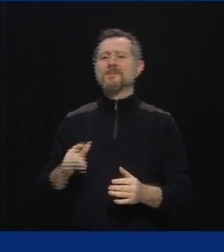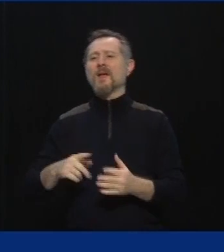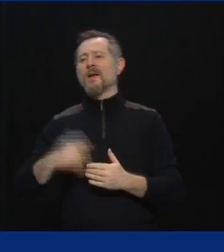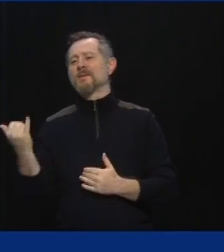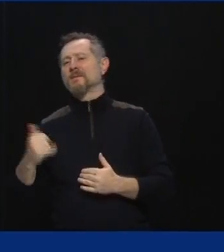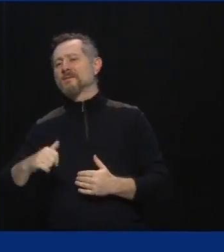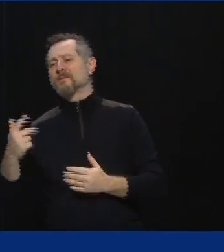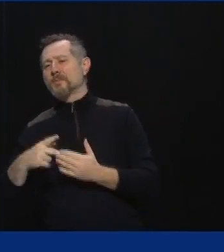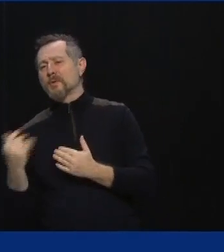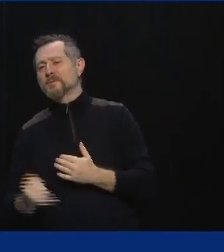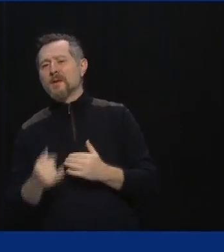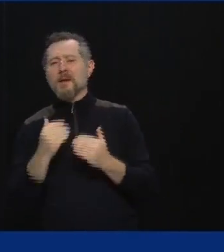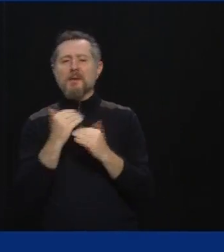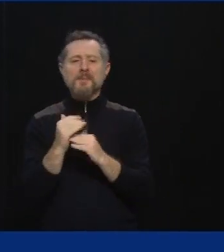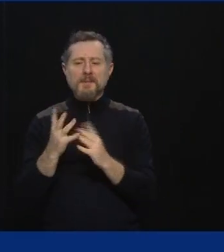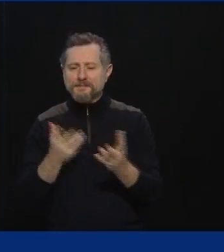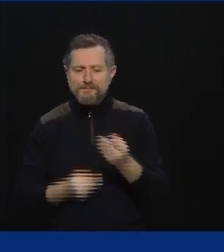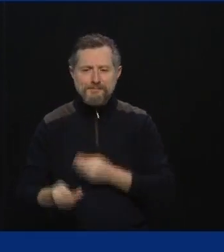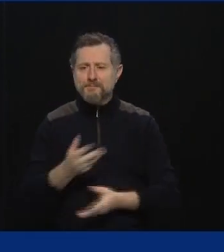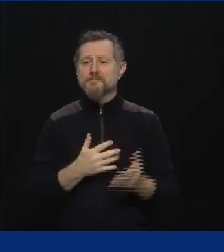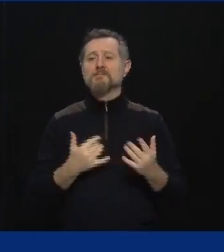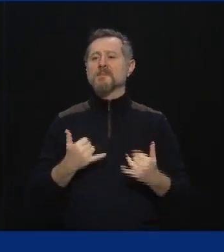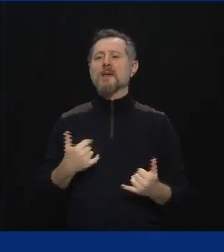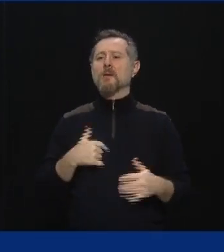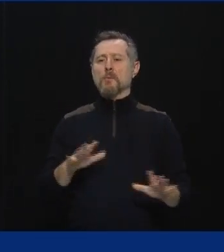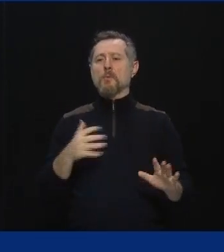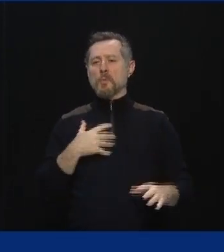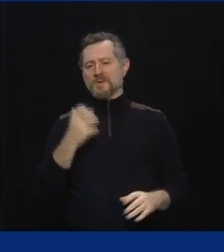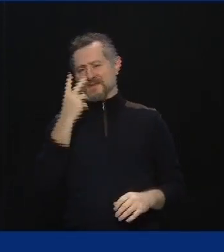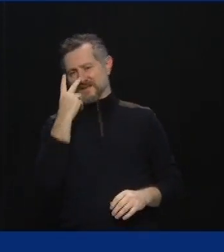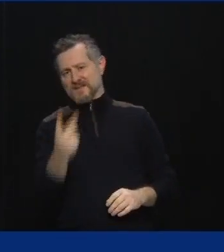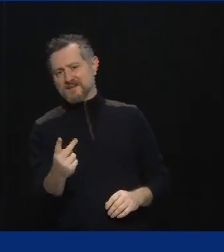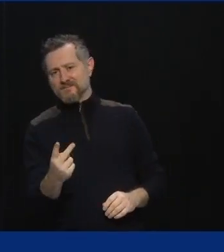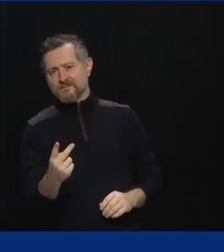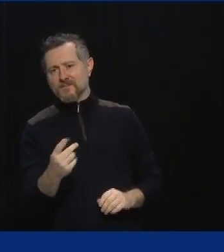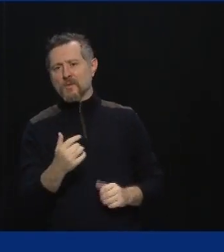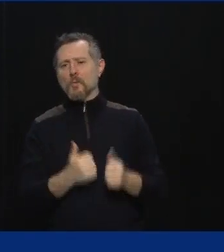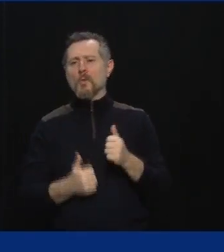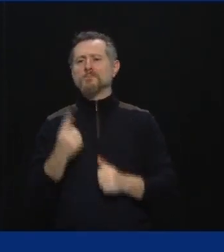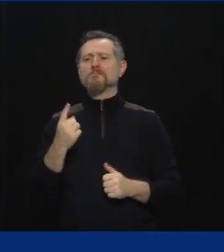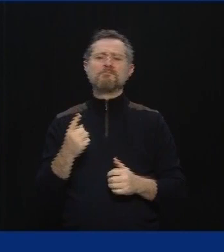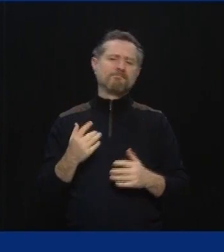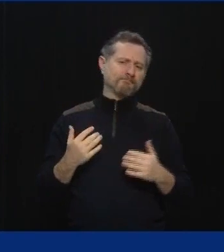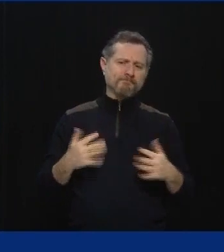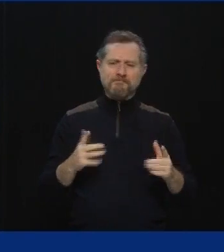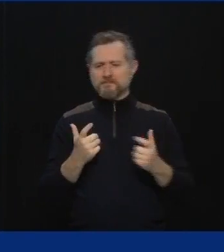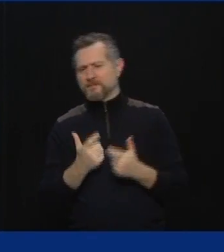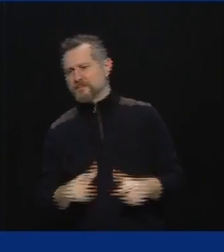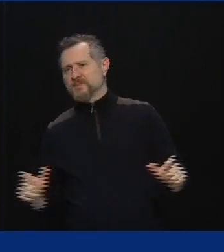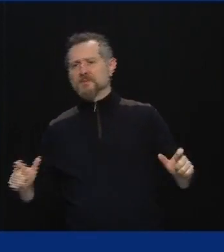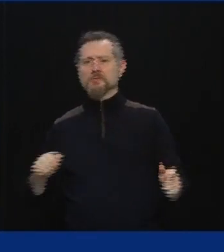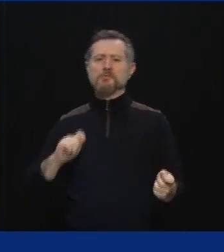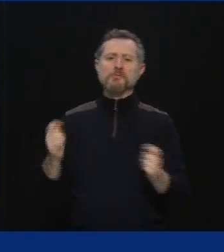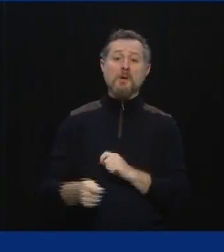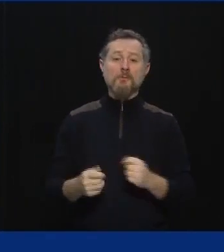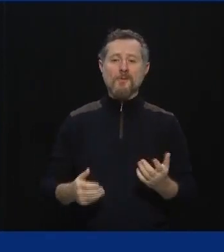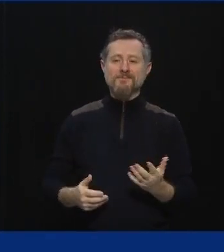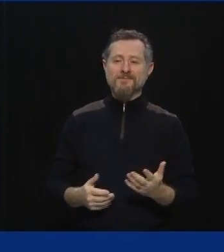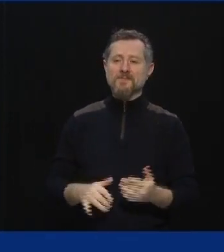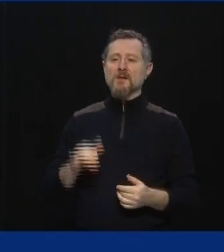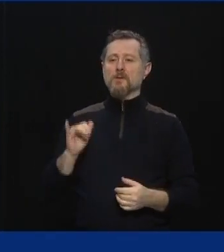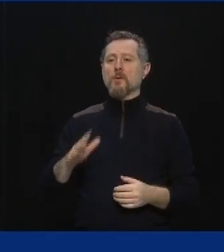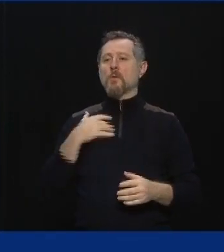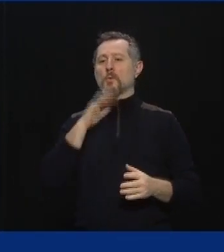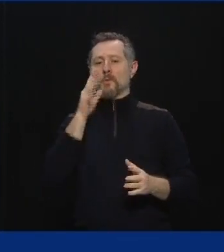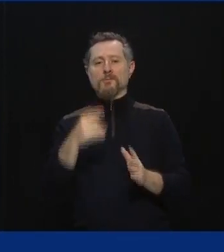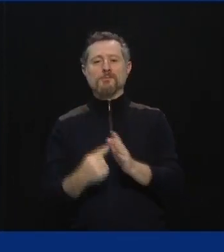time. And I said, you know what, just give me the one that's really bold. Let's take a look at what's out there that'll send a statement that